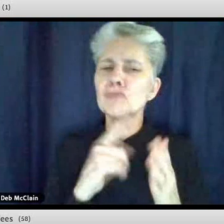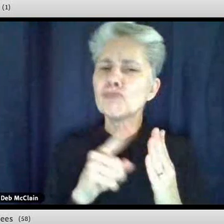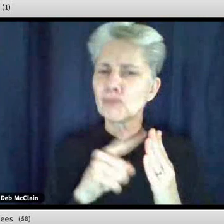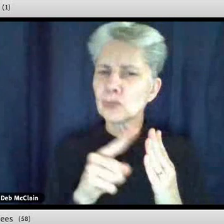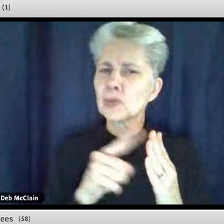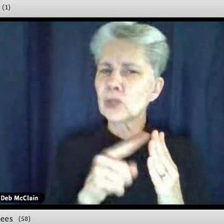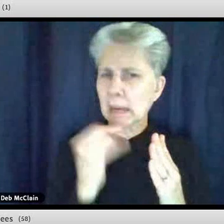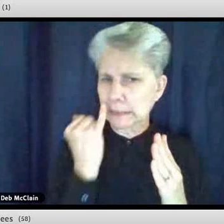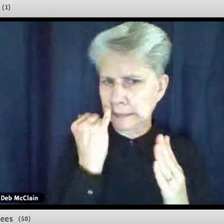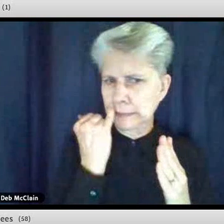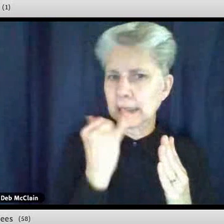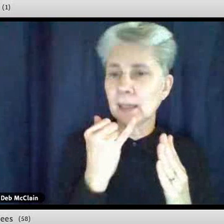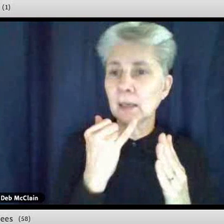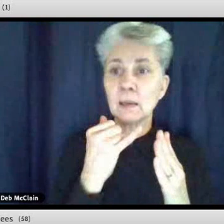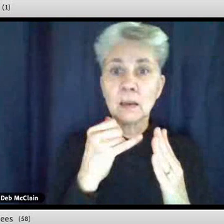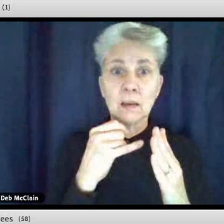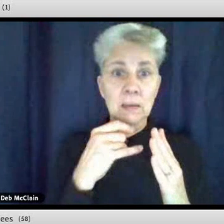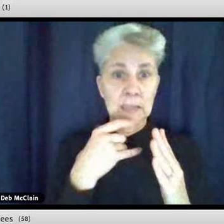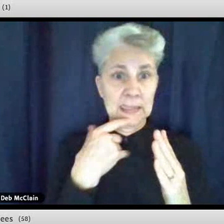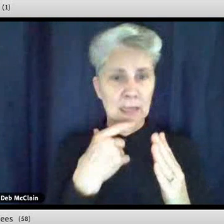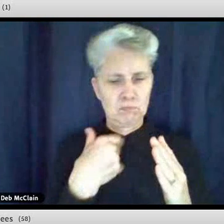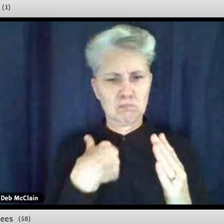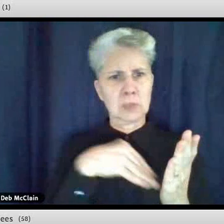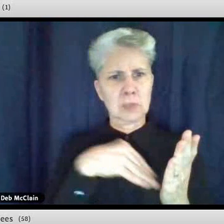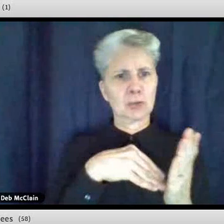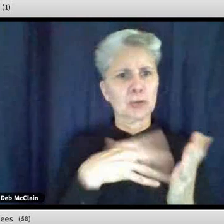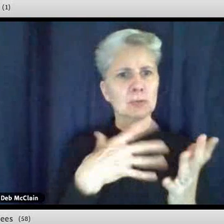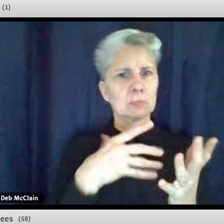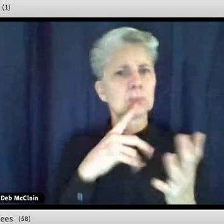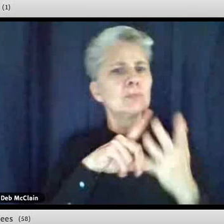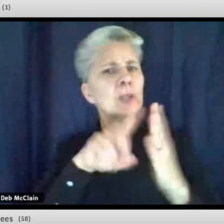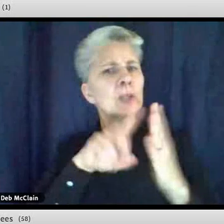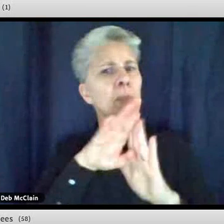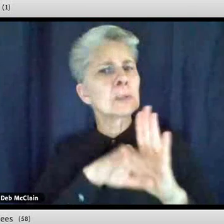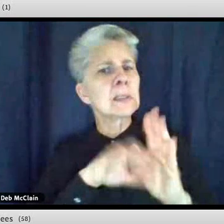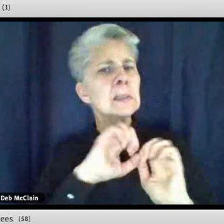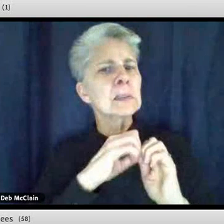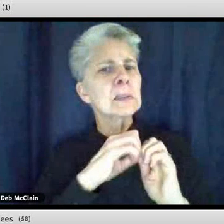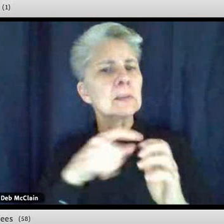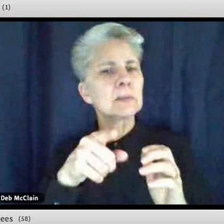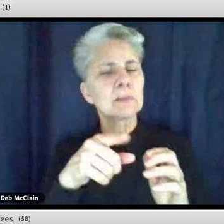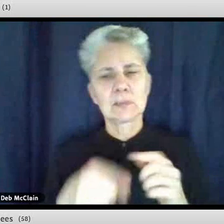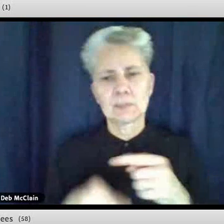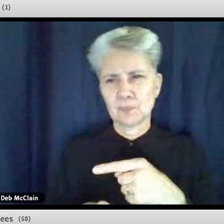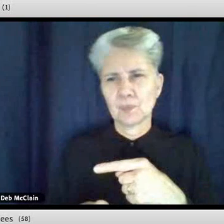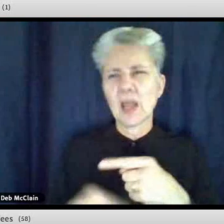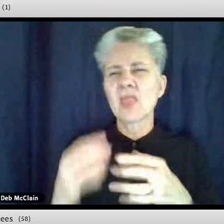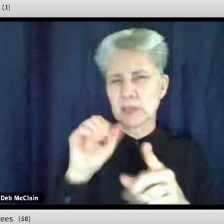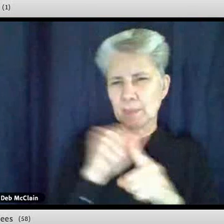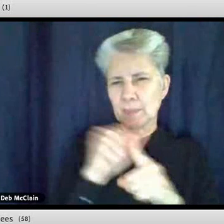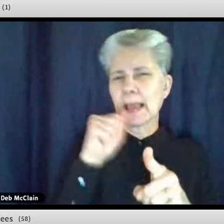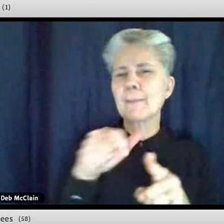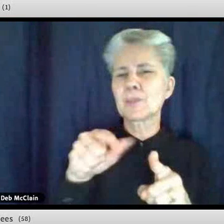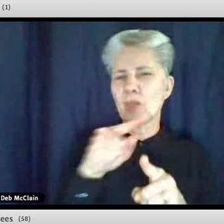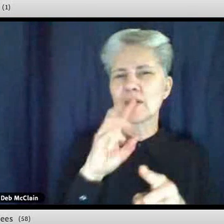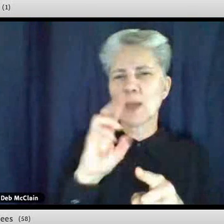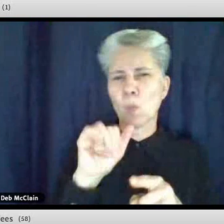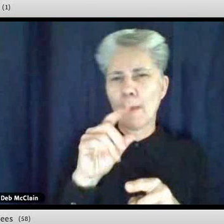can also want to make sure somebody's real in this time. Definitely want to check if somebody it says that they're a doctor and they're